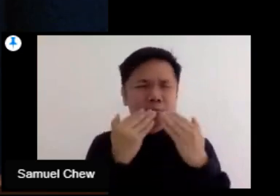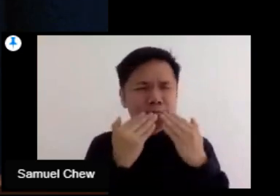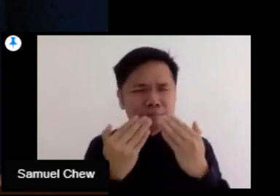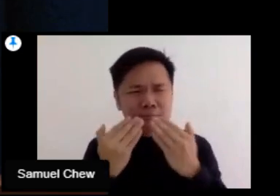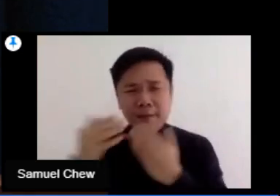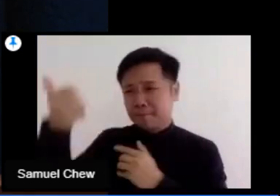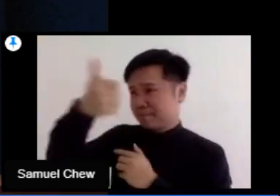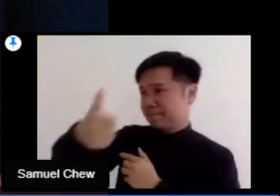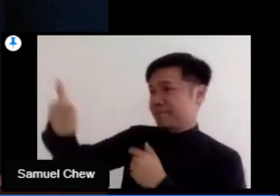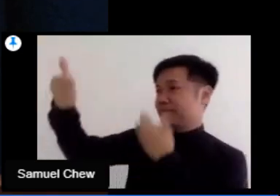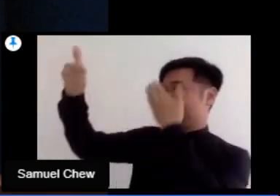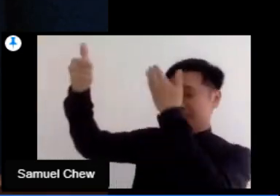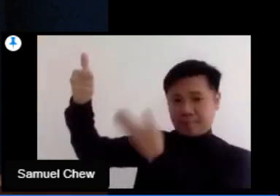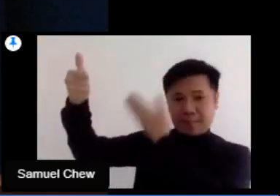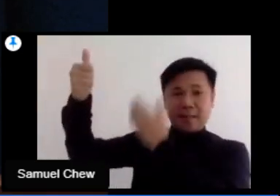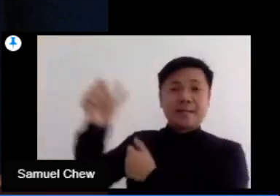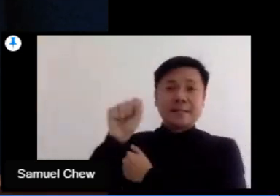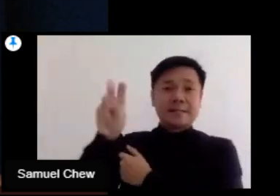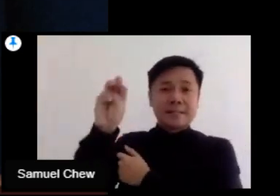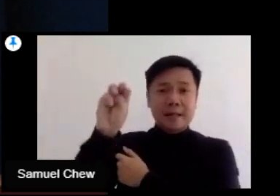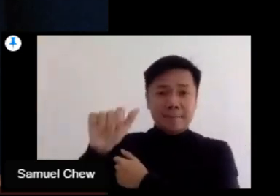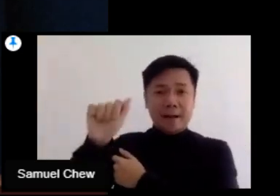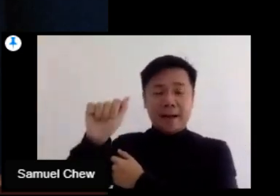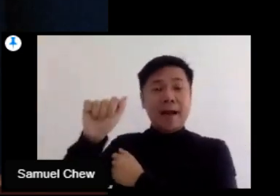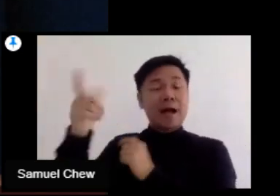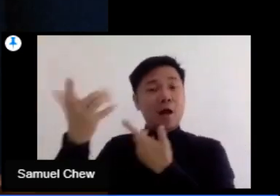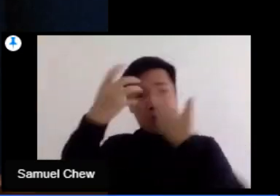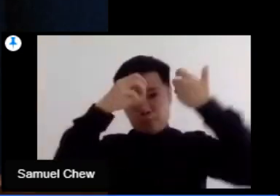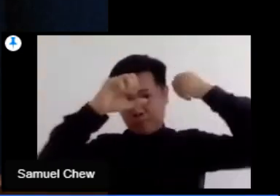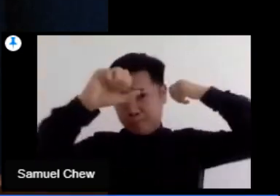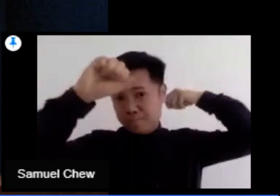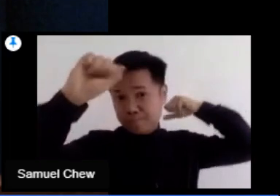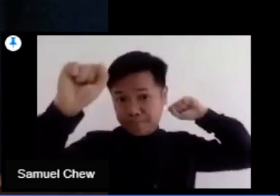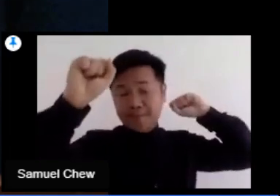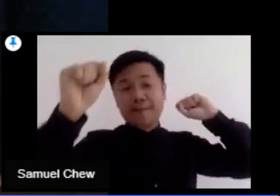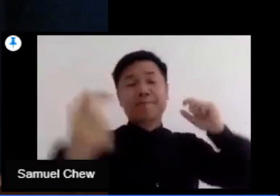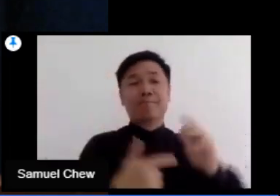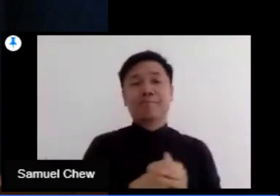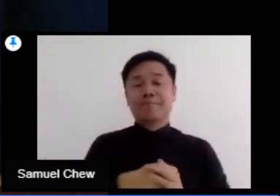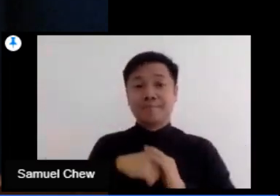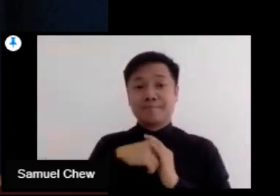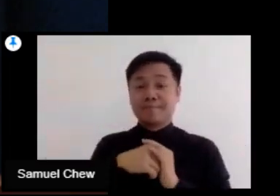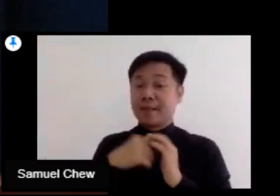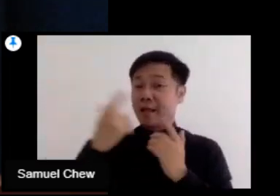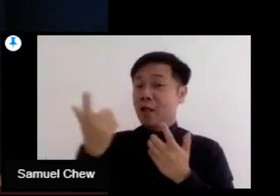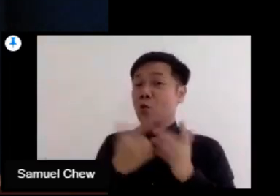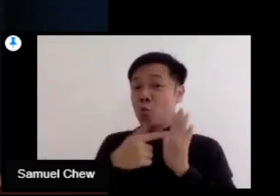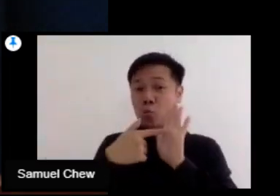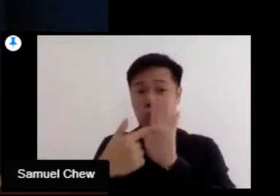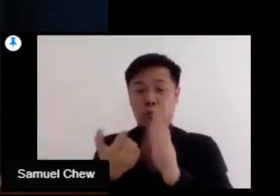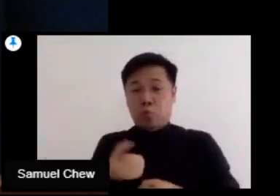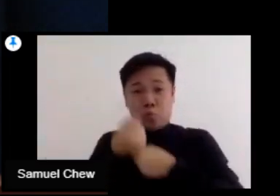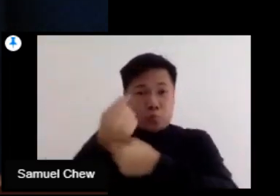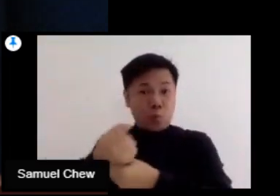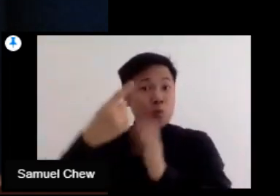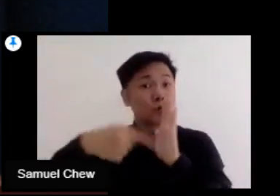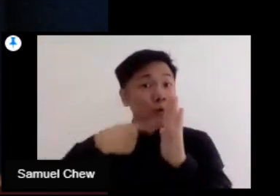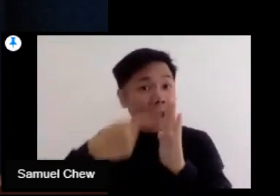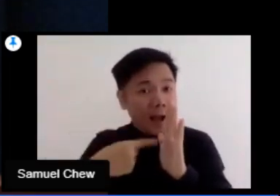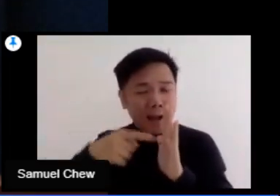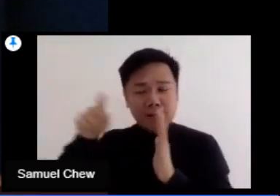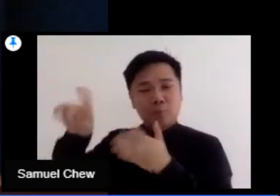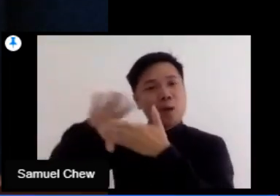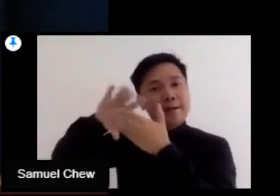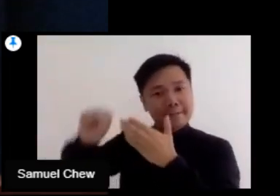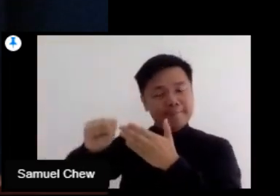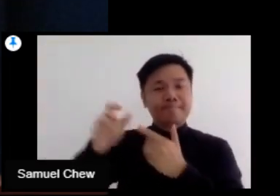Chair, Mrs. Samantha Jayasuriya, Ambassador Extraordinary and Plenipotentiary and Permanent Representative of Sri Lanka to ESCAP,